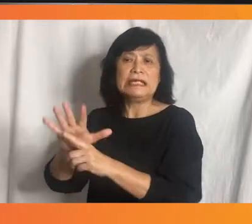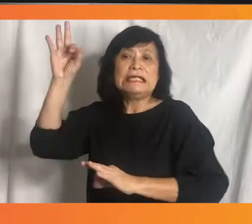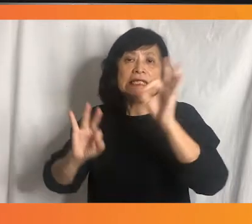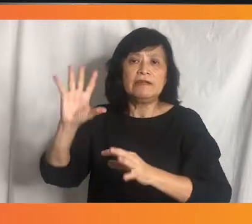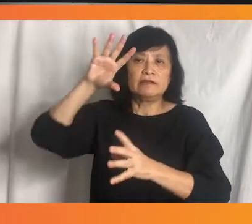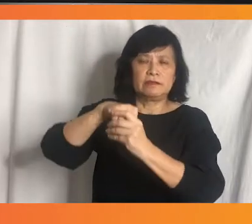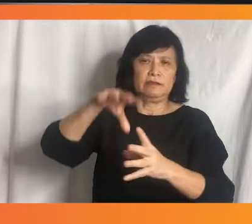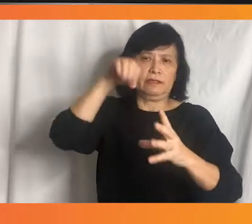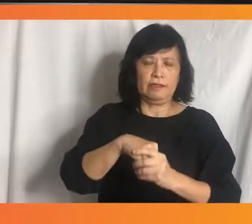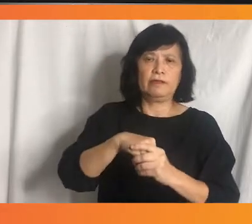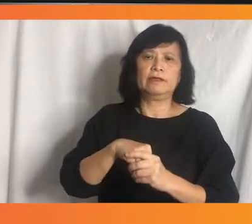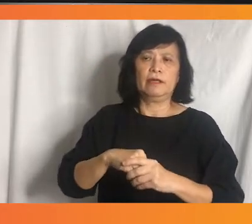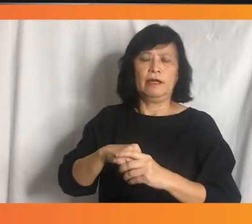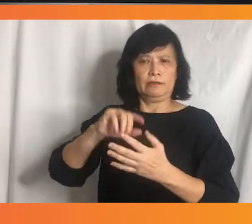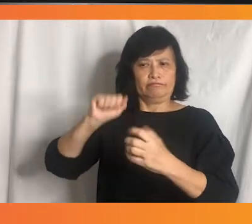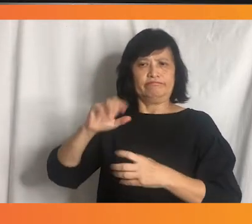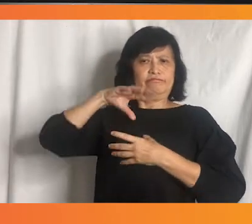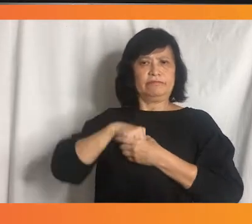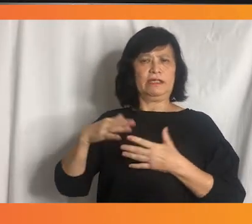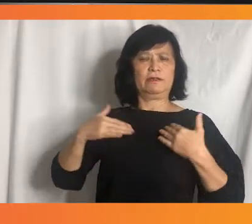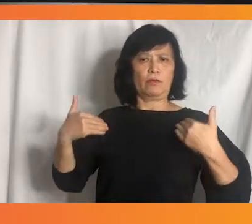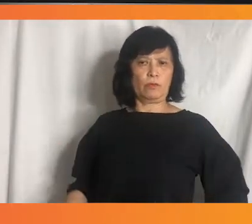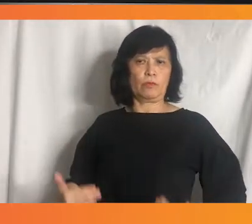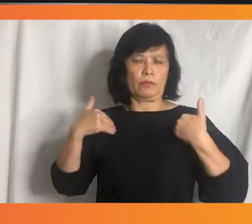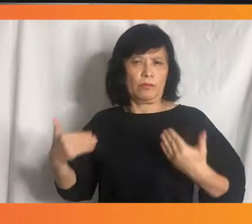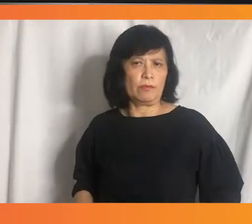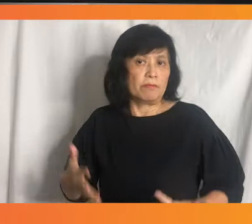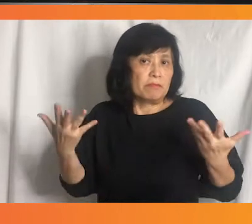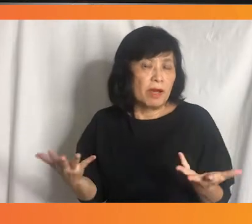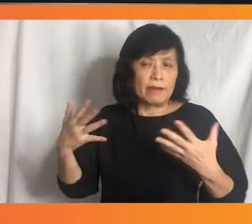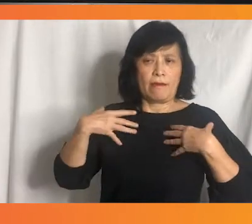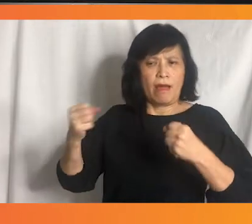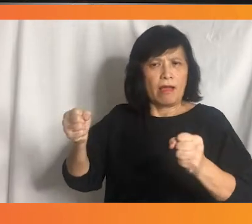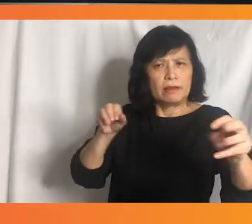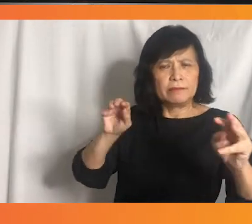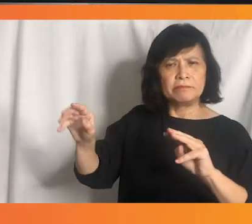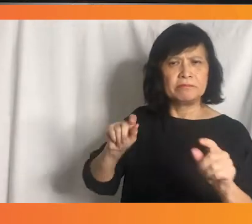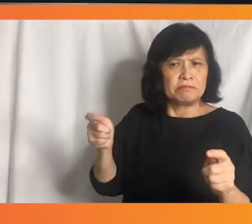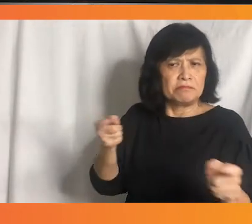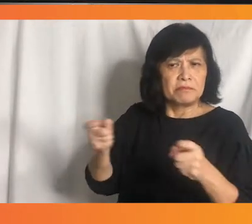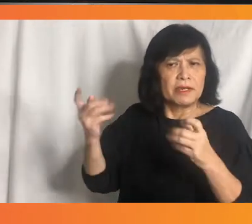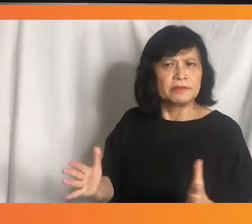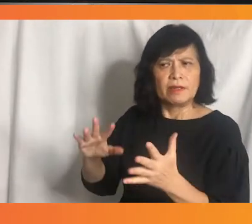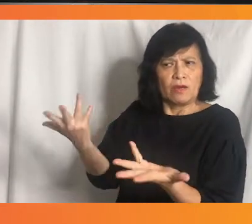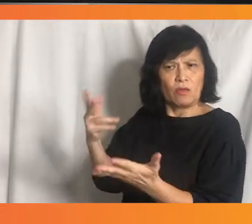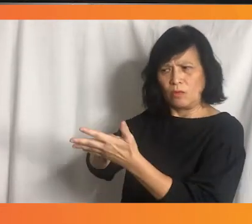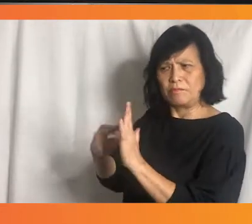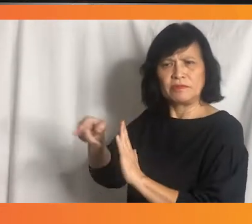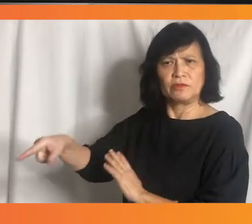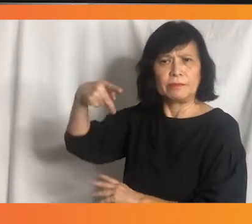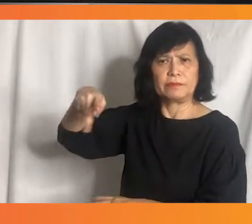health-promoting activities can do to the body. However, what does health management mean to persons with disabilities?